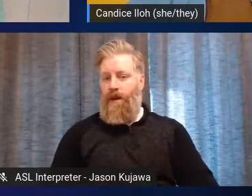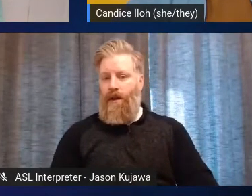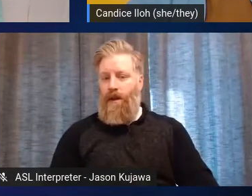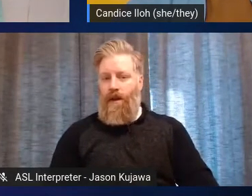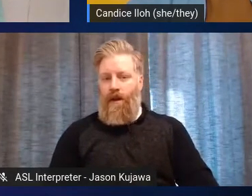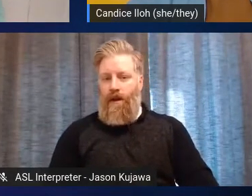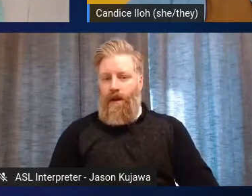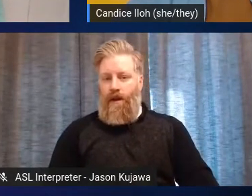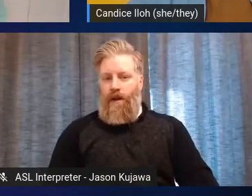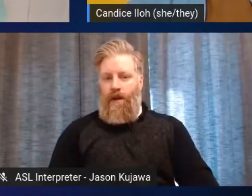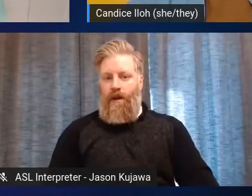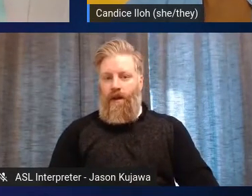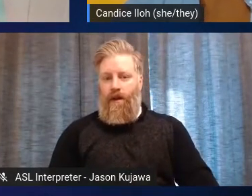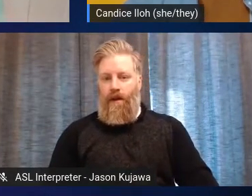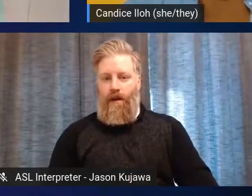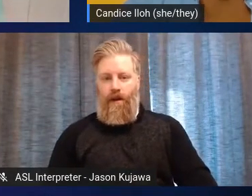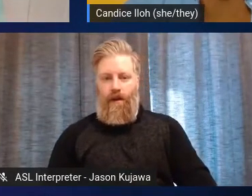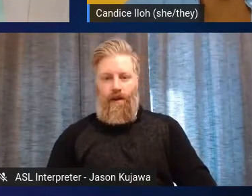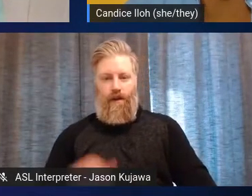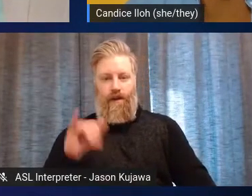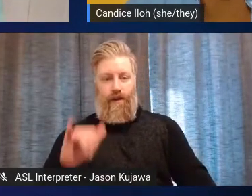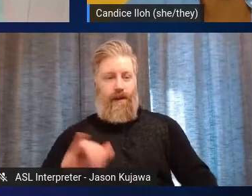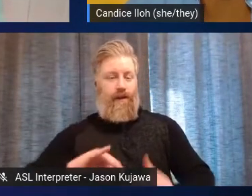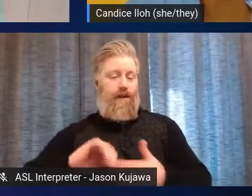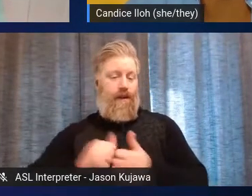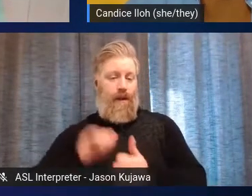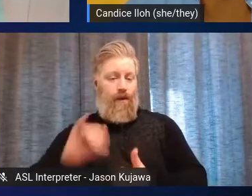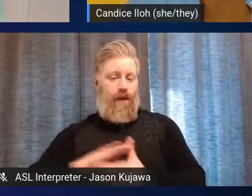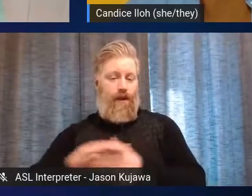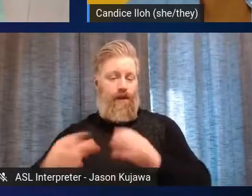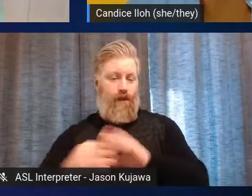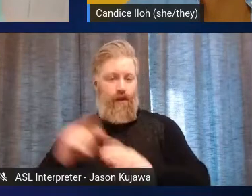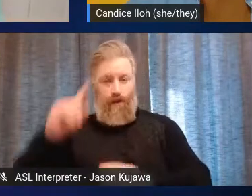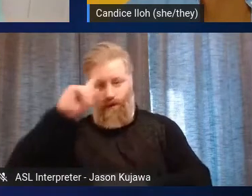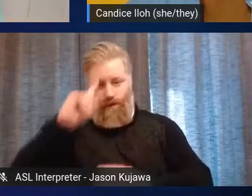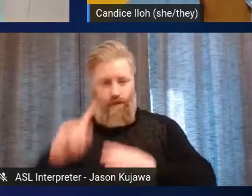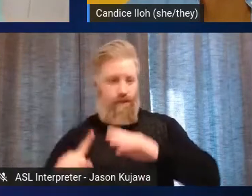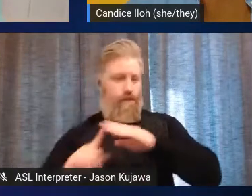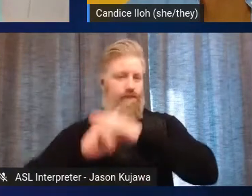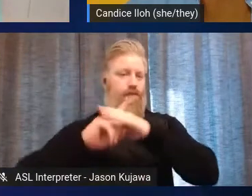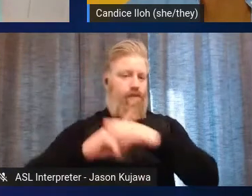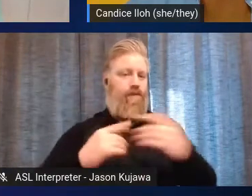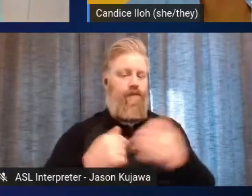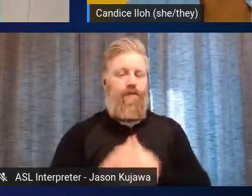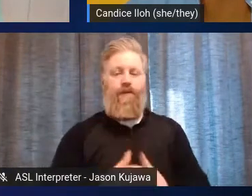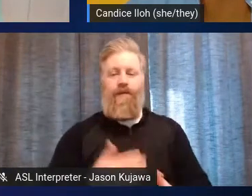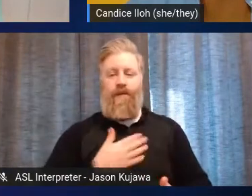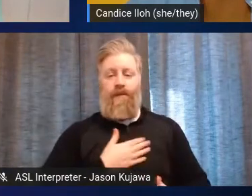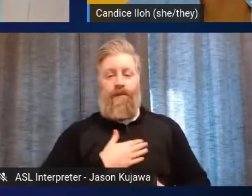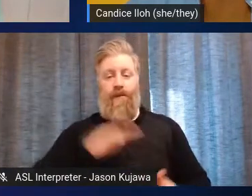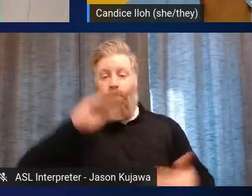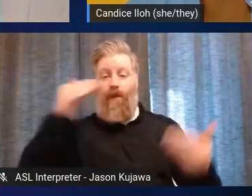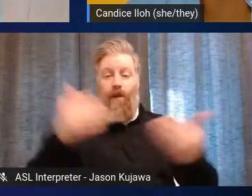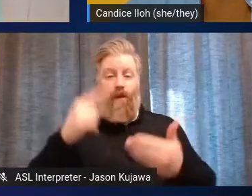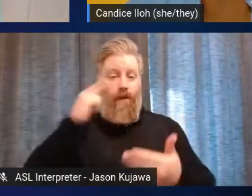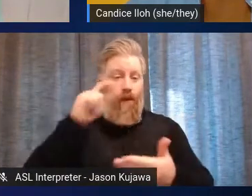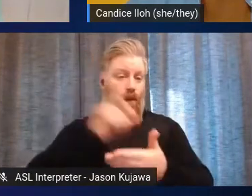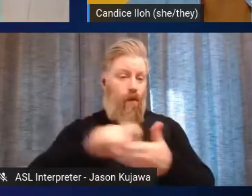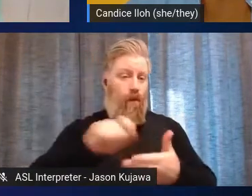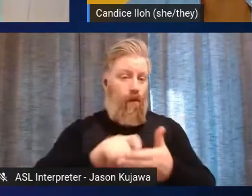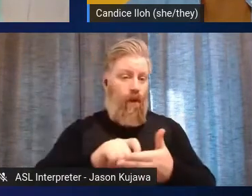I mean, simply stated, that's how the story came to me. My introduction to writing in